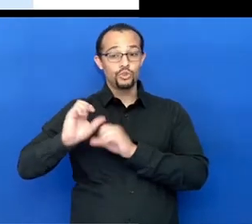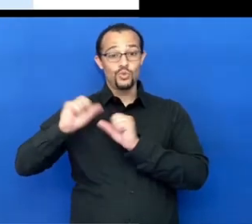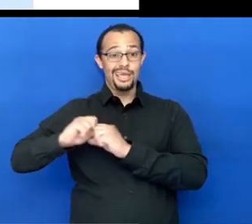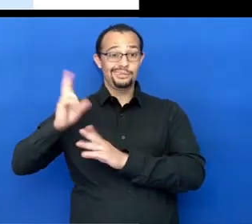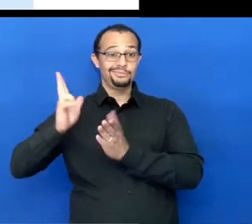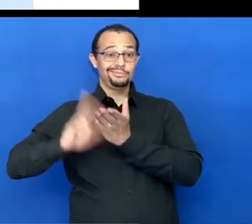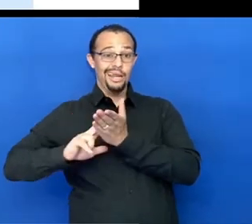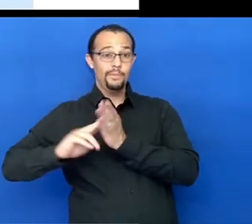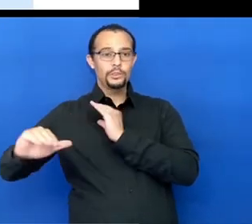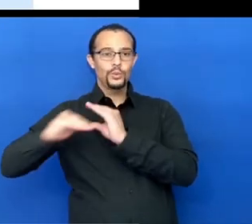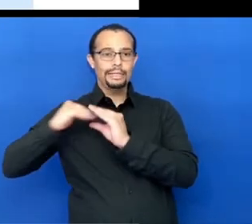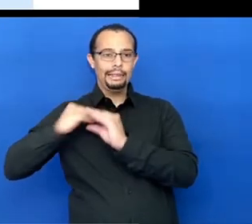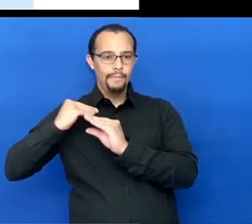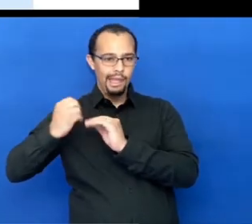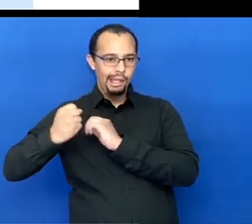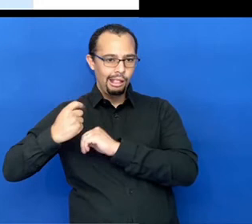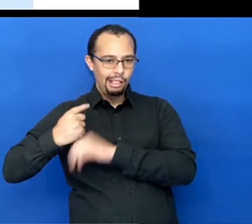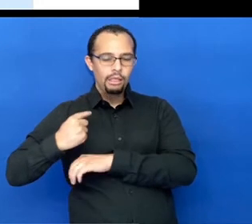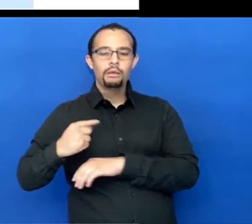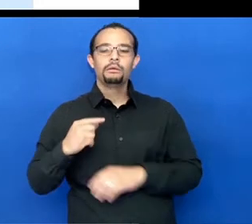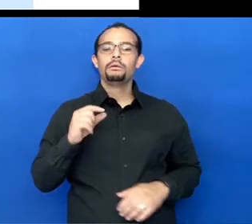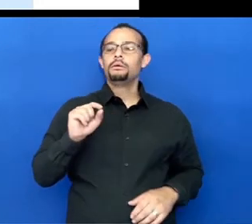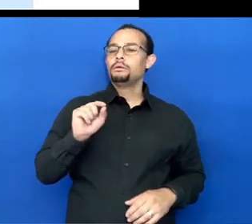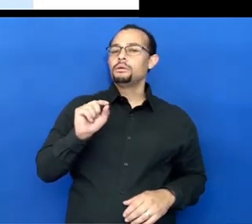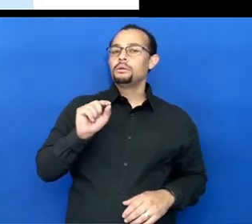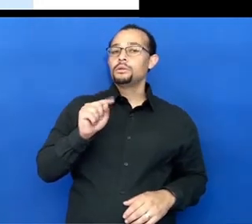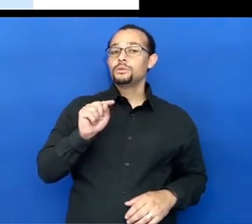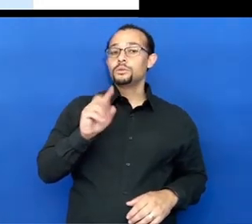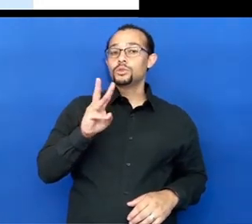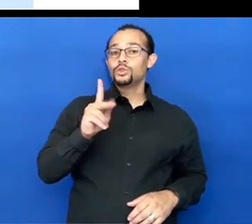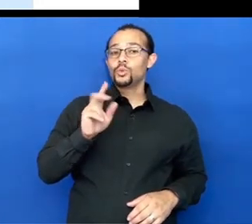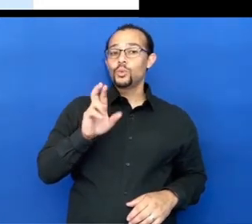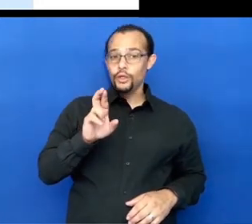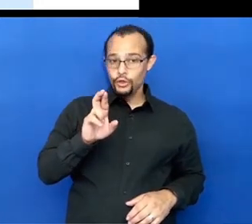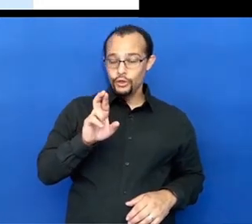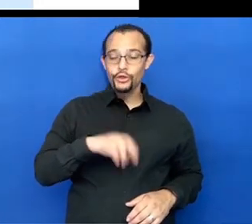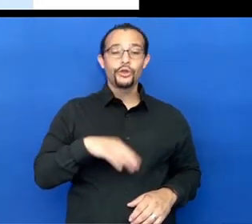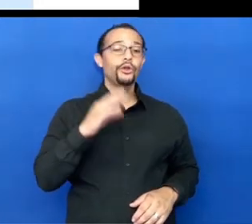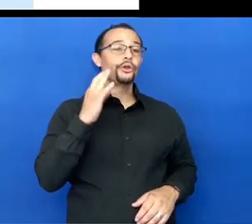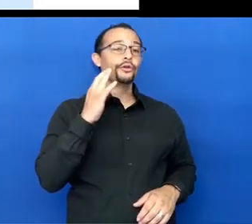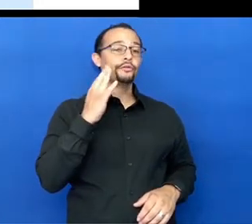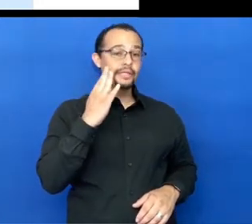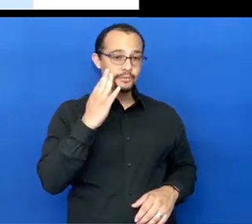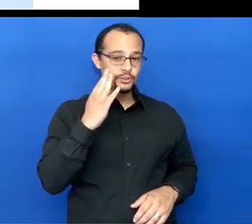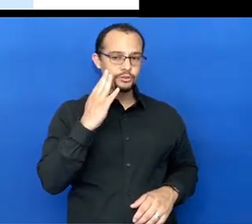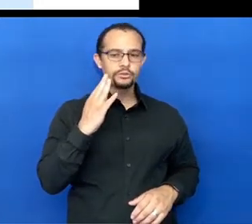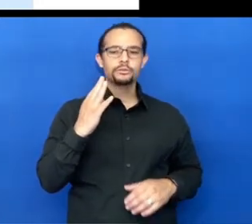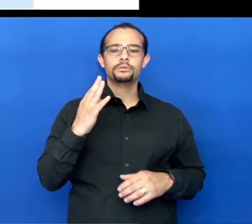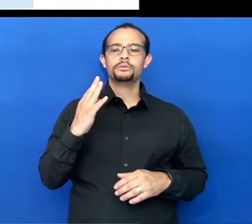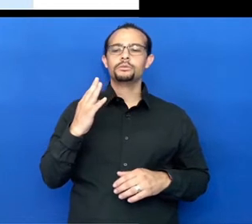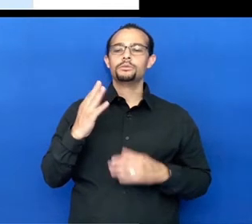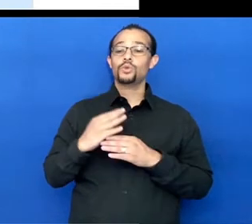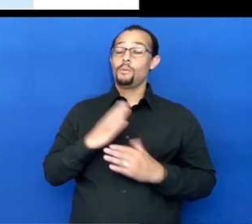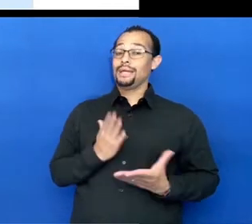from the CDC. There's email updates you can subscribe to, Twitter, Facebook. However,